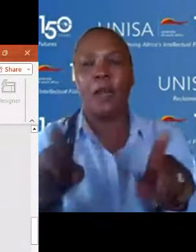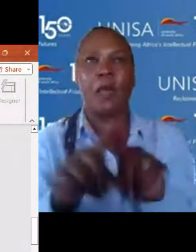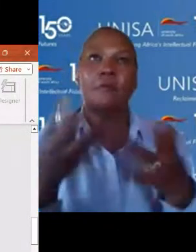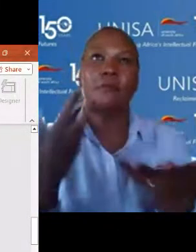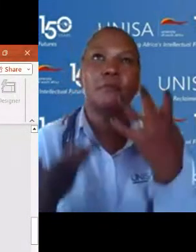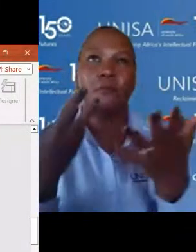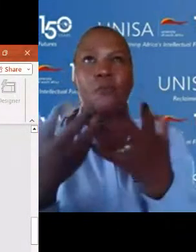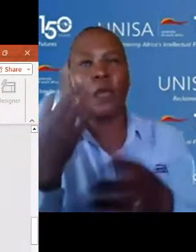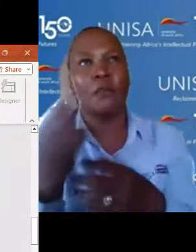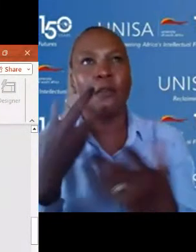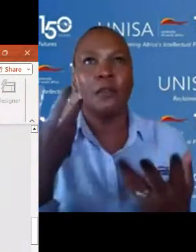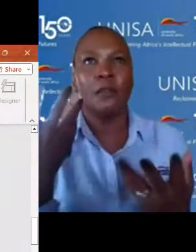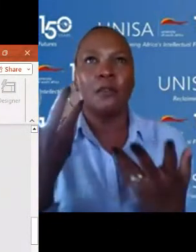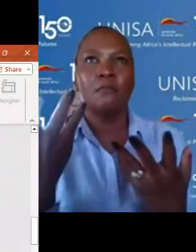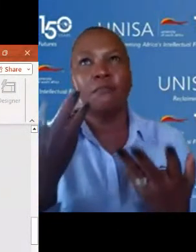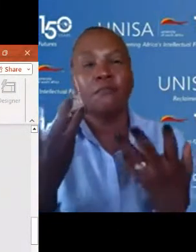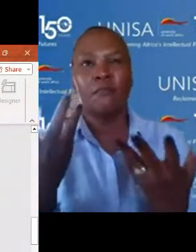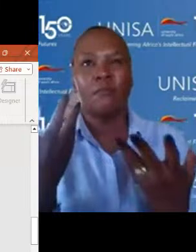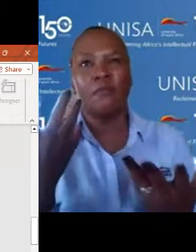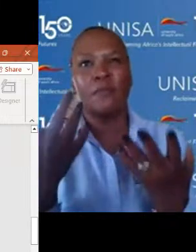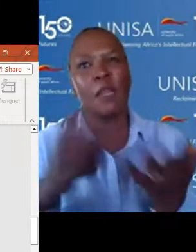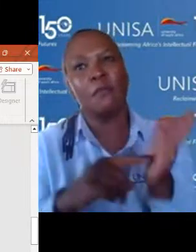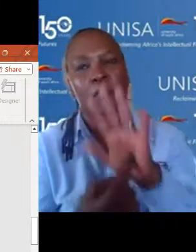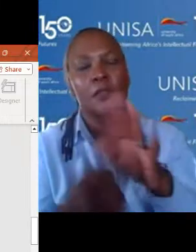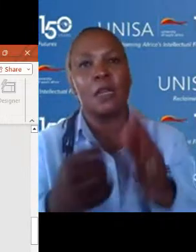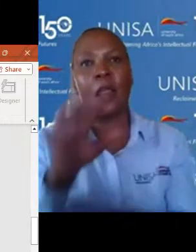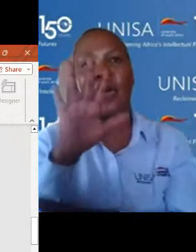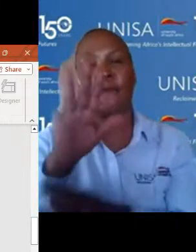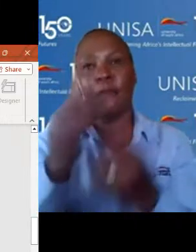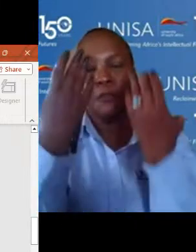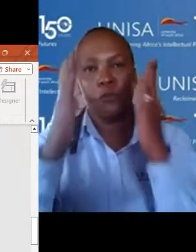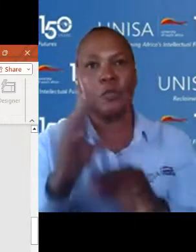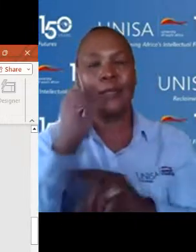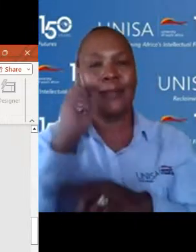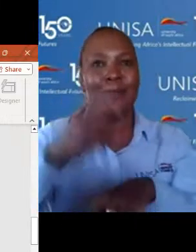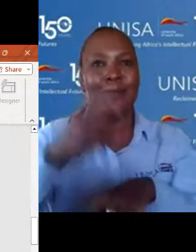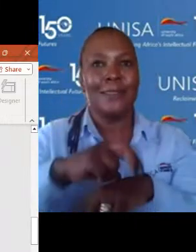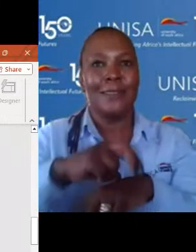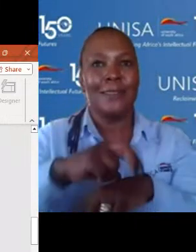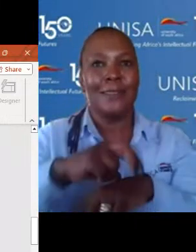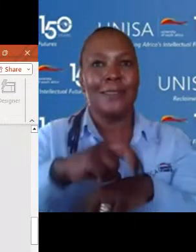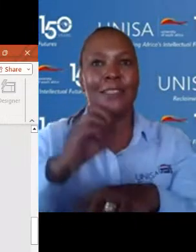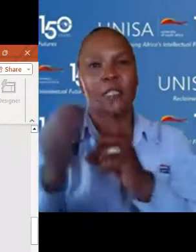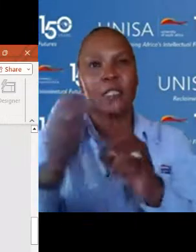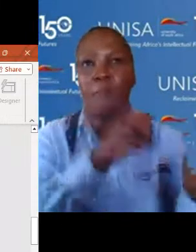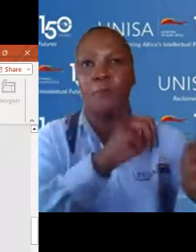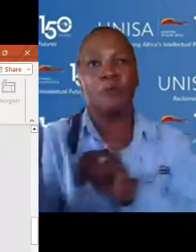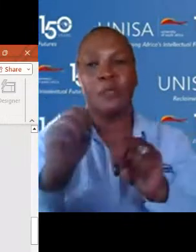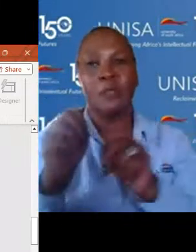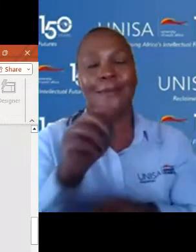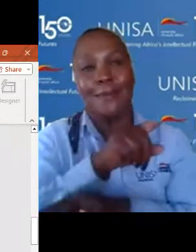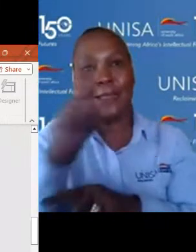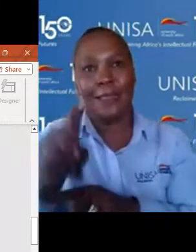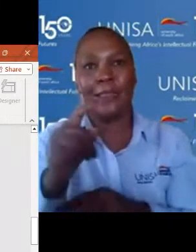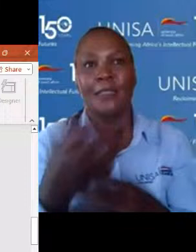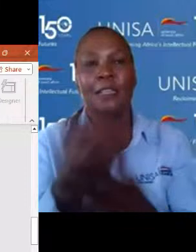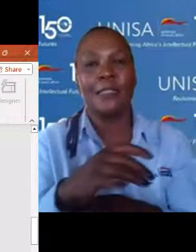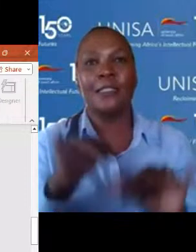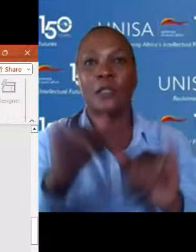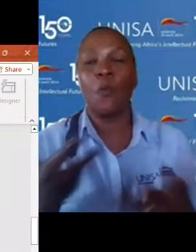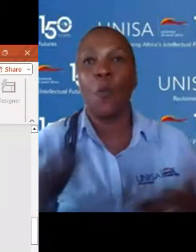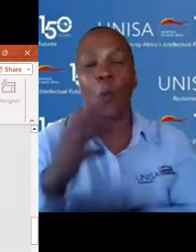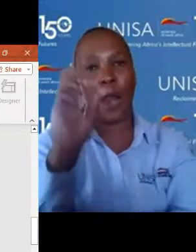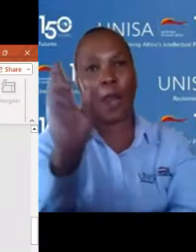let me say, for instance, 5 students that are needing orientation and mobility, and they are in Rustenburg, then we